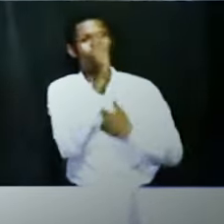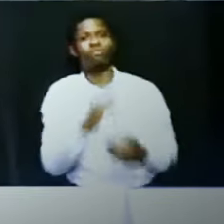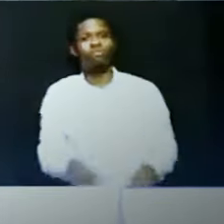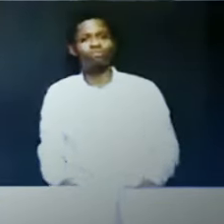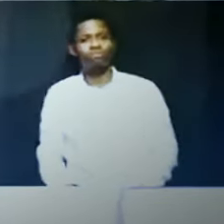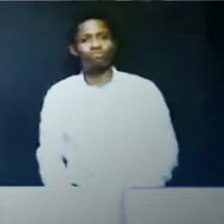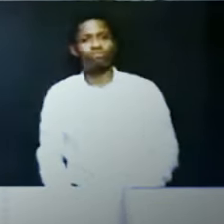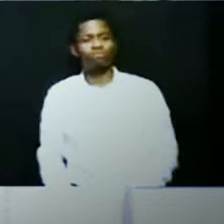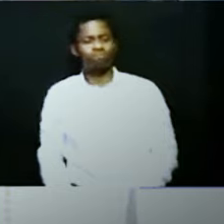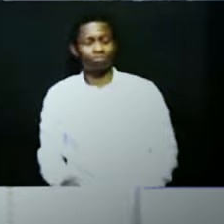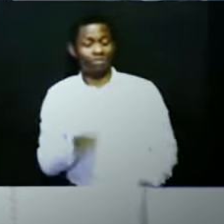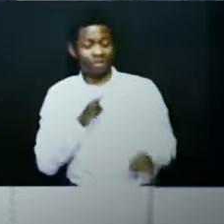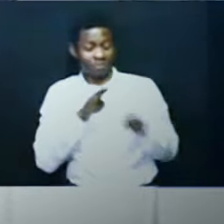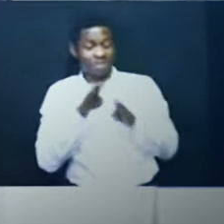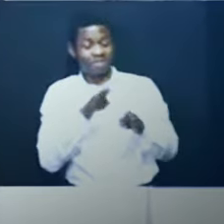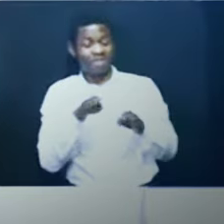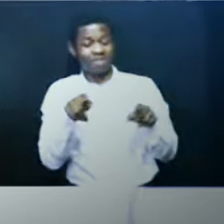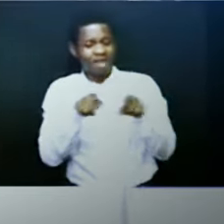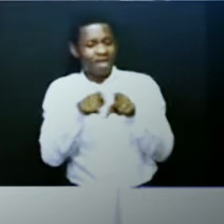God.